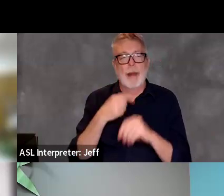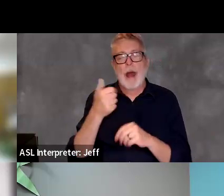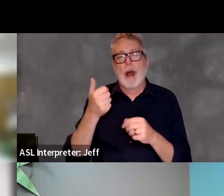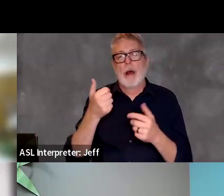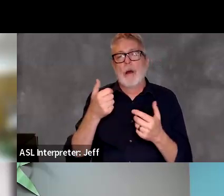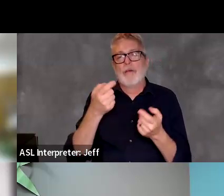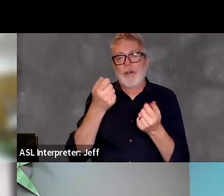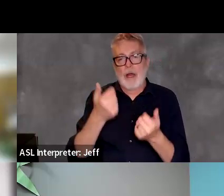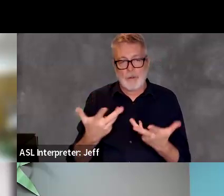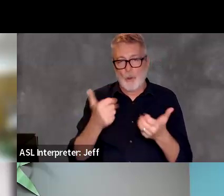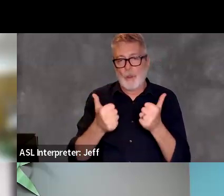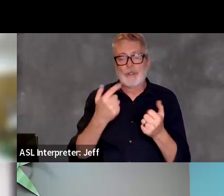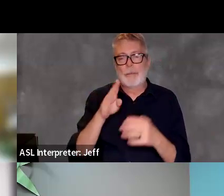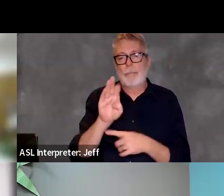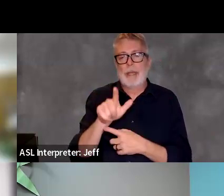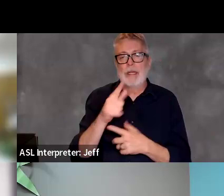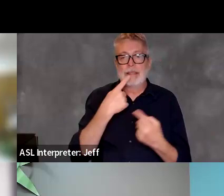didn't. And